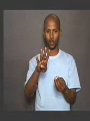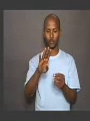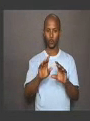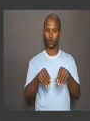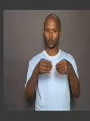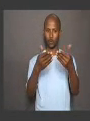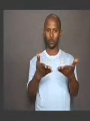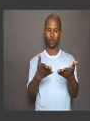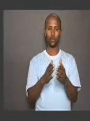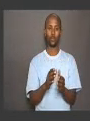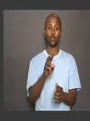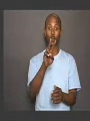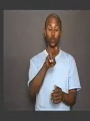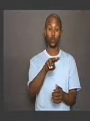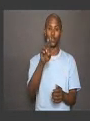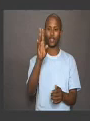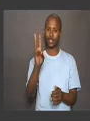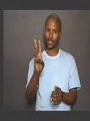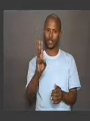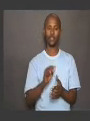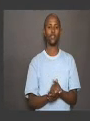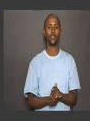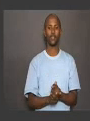equals 26.